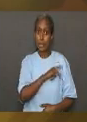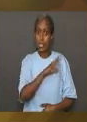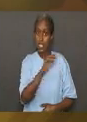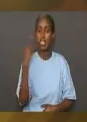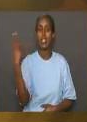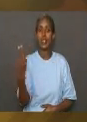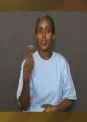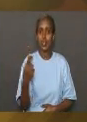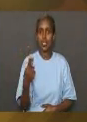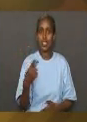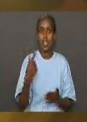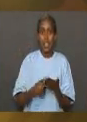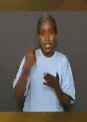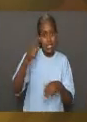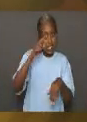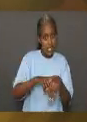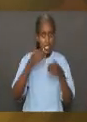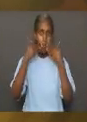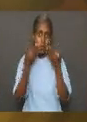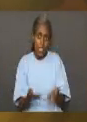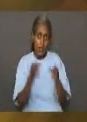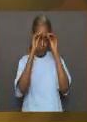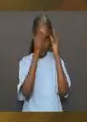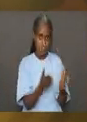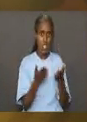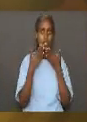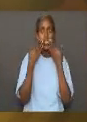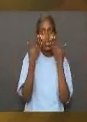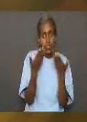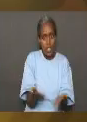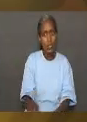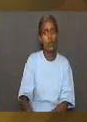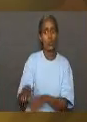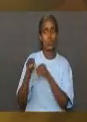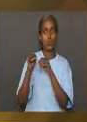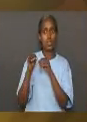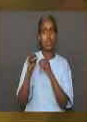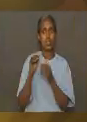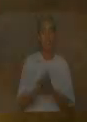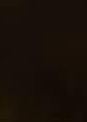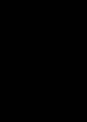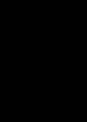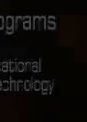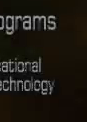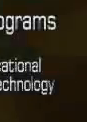properties and uses. Until next time, thank you, teacher. Thank you, students.